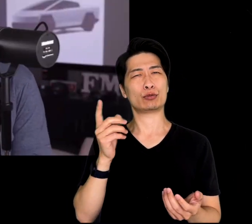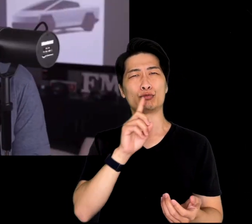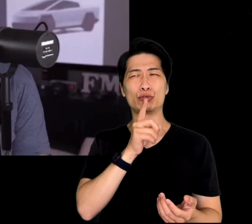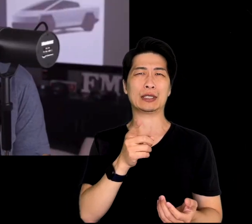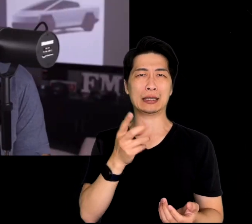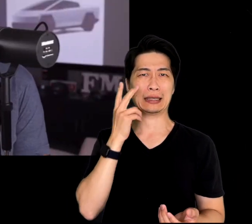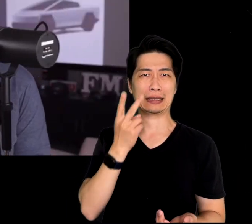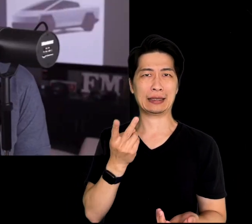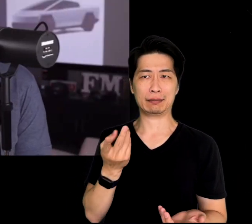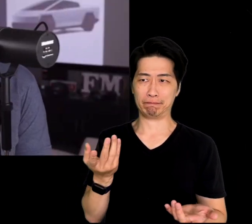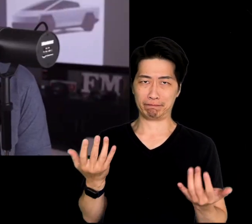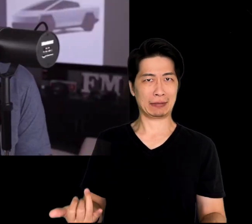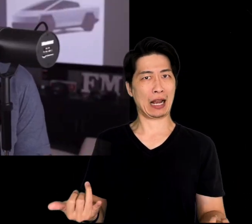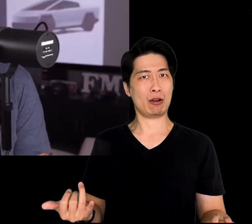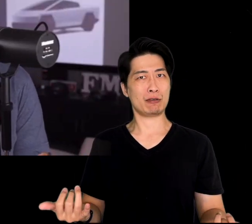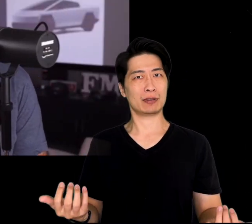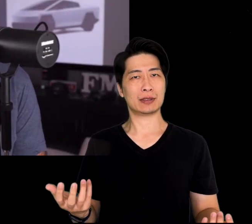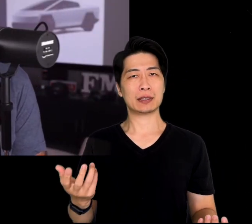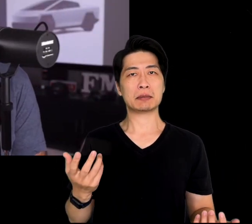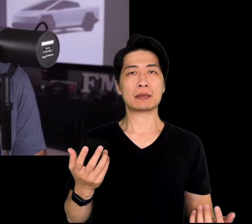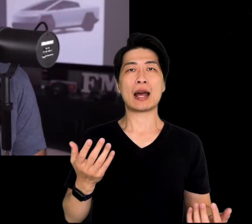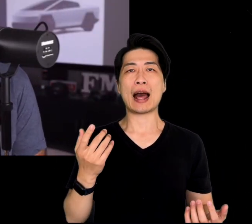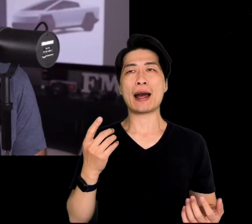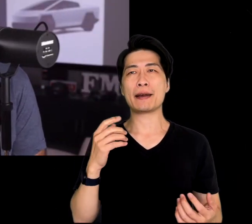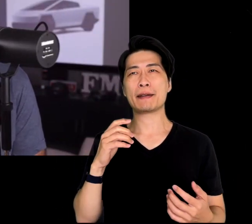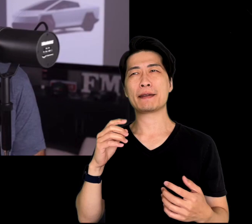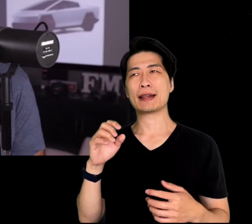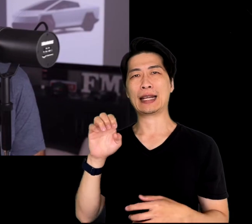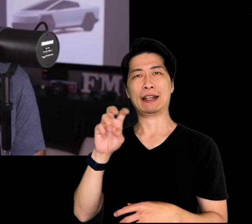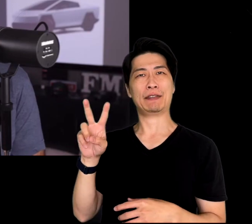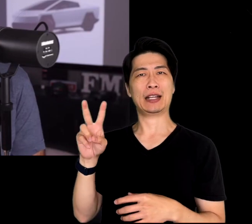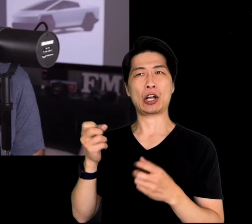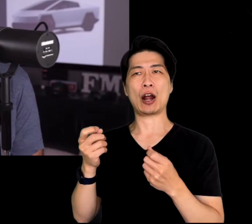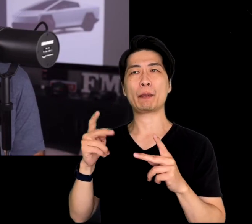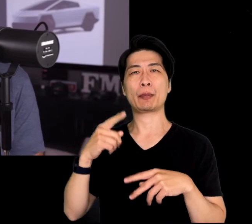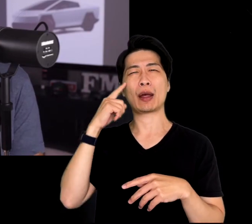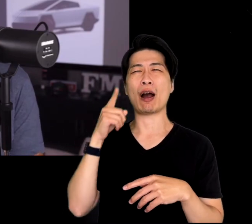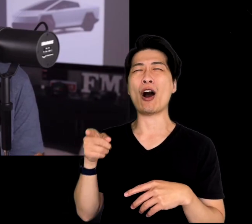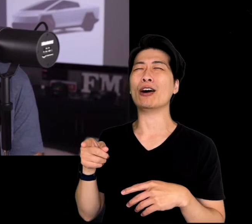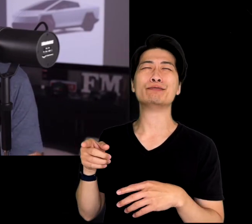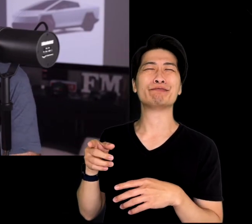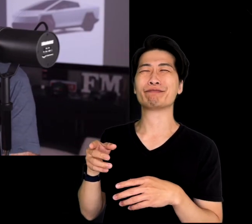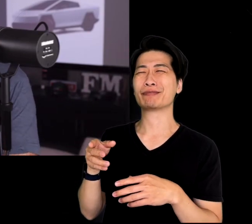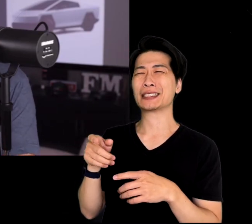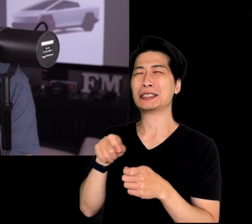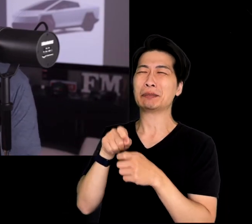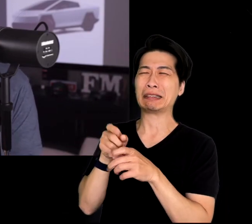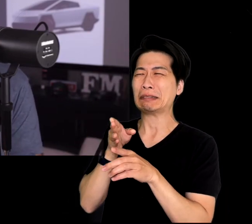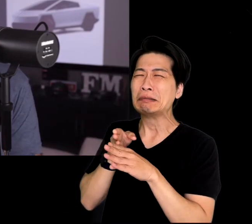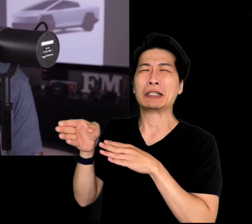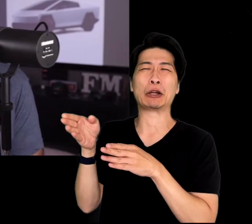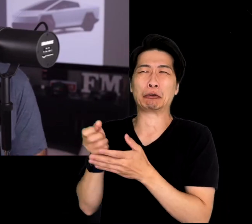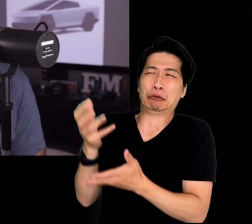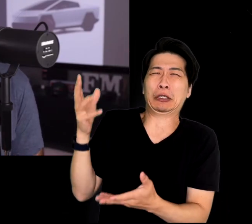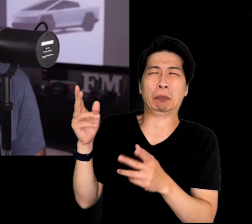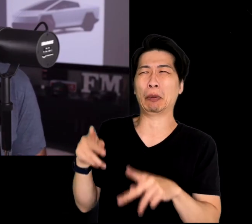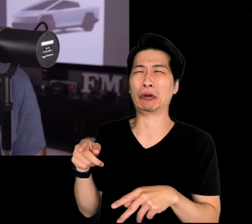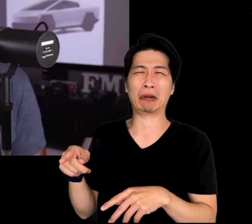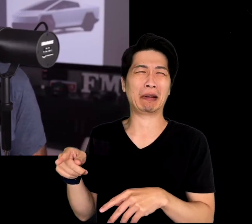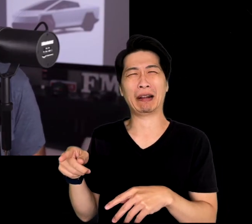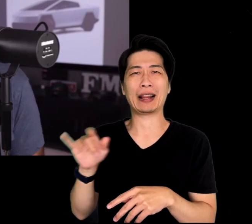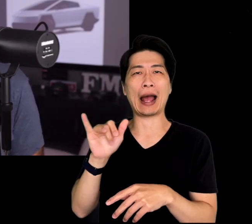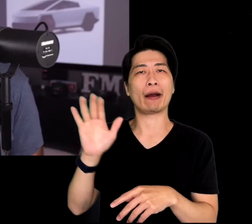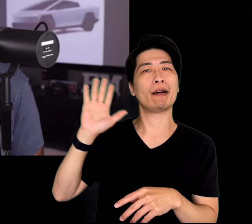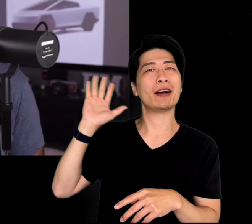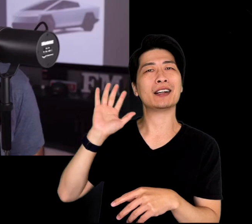that electric vehicles, I think, are transitioning away from being sort of this niche, quote unquote, rich person's toy back in